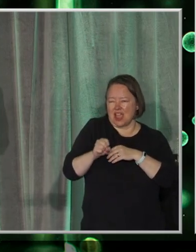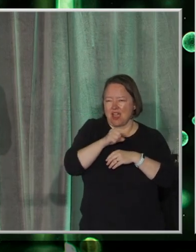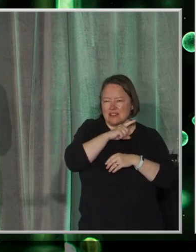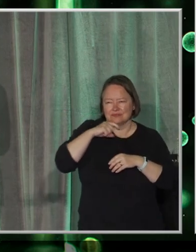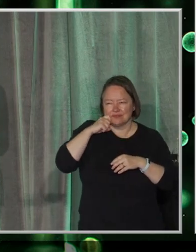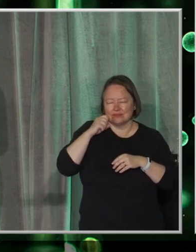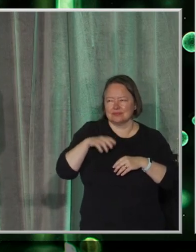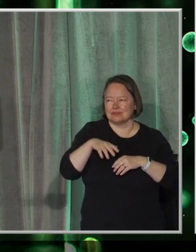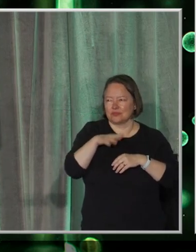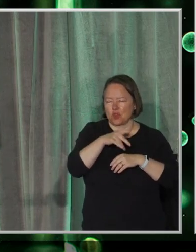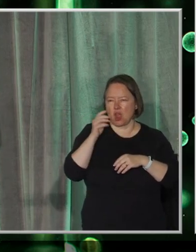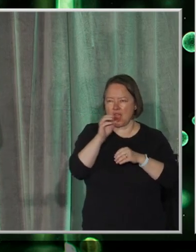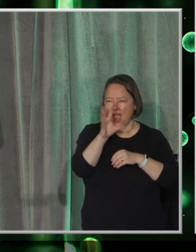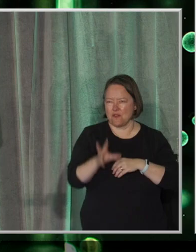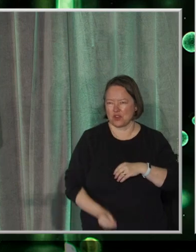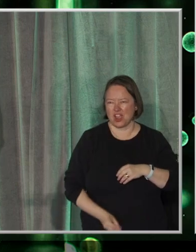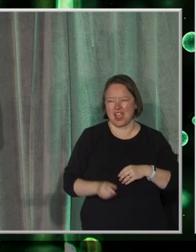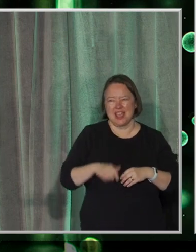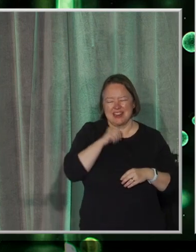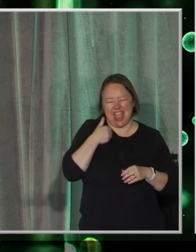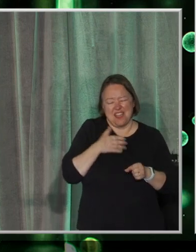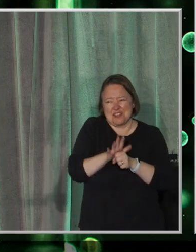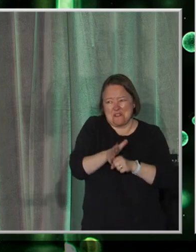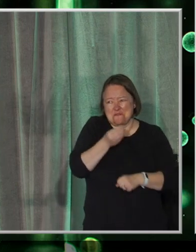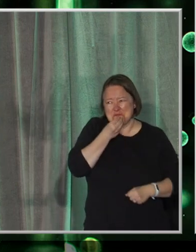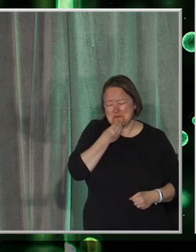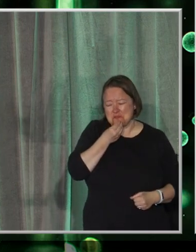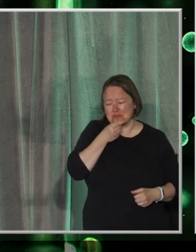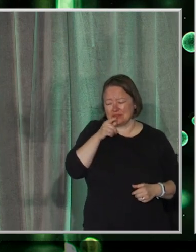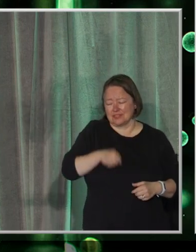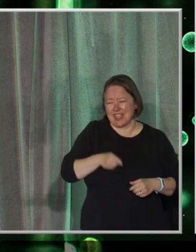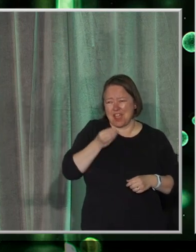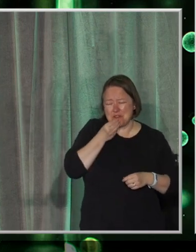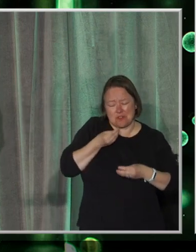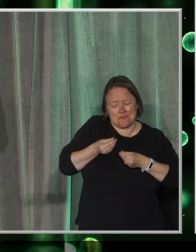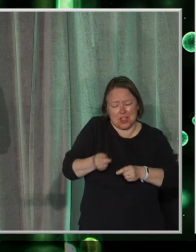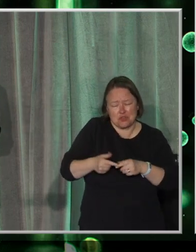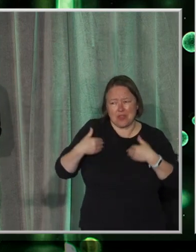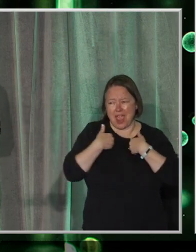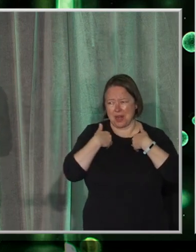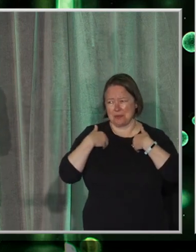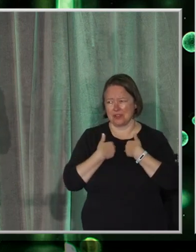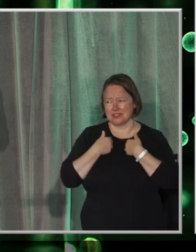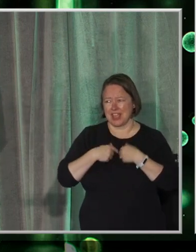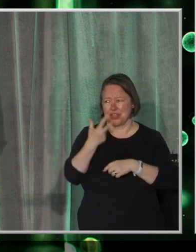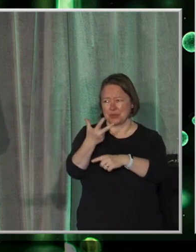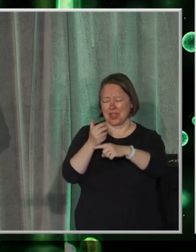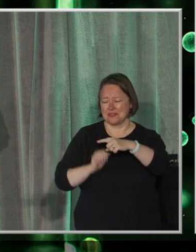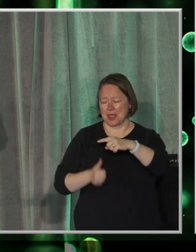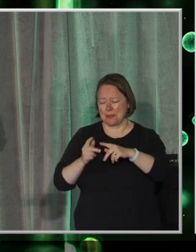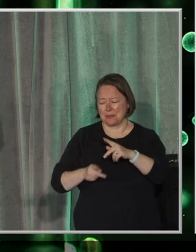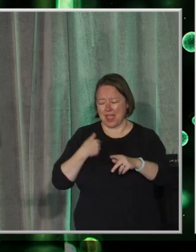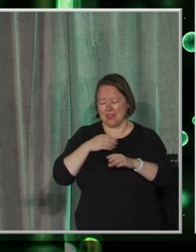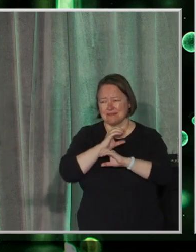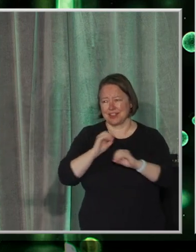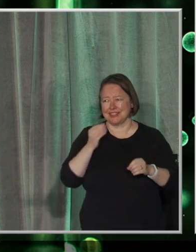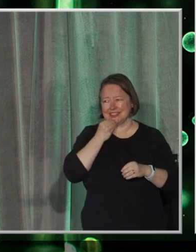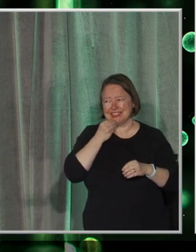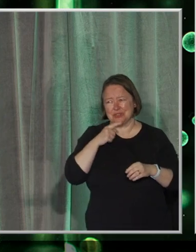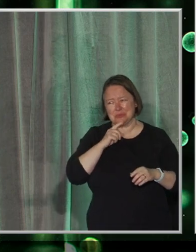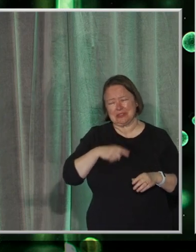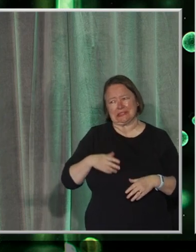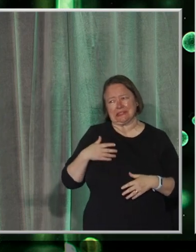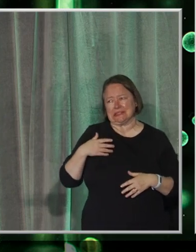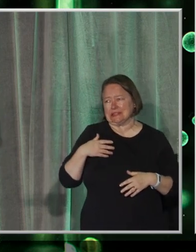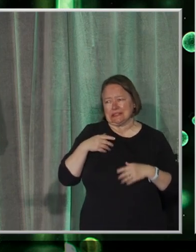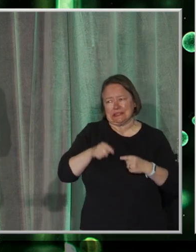undernourished and food insecure. The food they're supposed to eat is being fed to the animals, and 3 out of 10 people don't have anything to eat. That's really troubling.